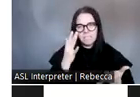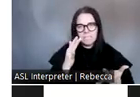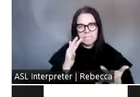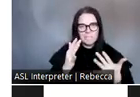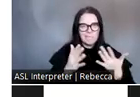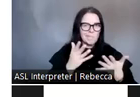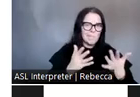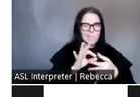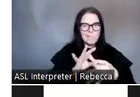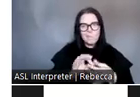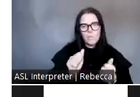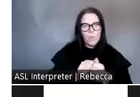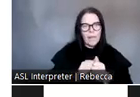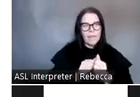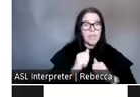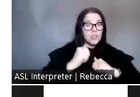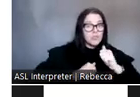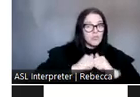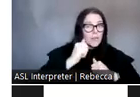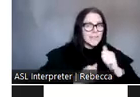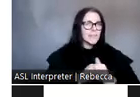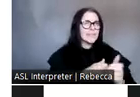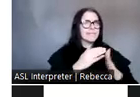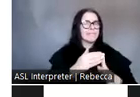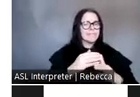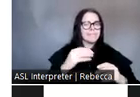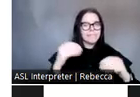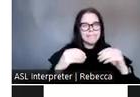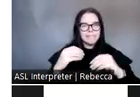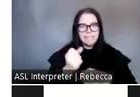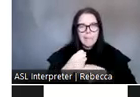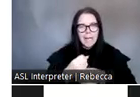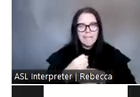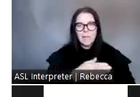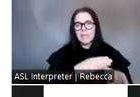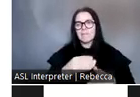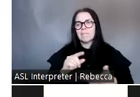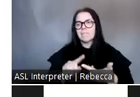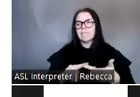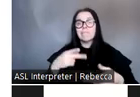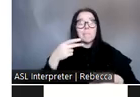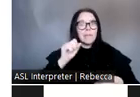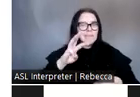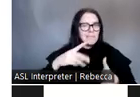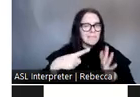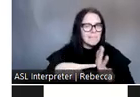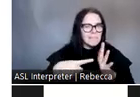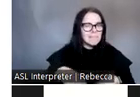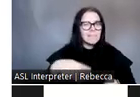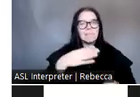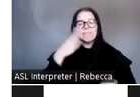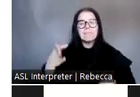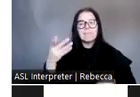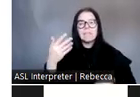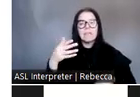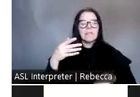micro-credentials that relate to construction, to manufacturing, to healthcare. Some of those obviously need to probably